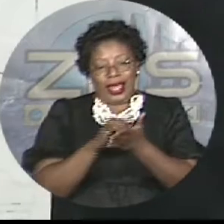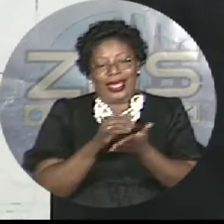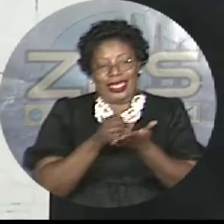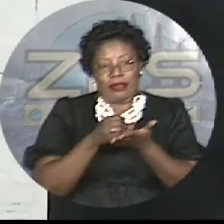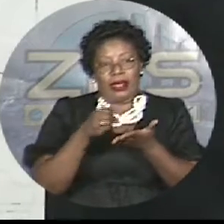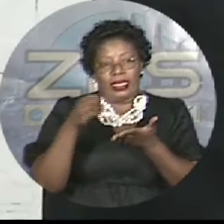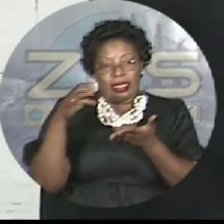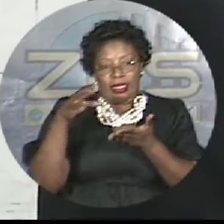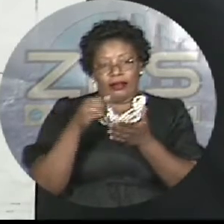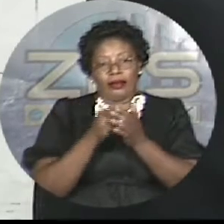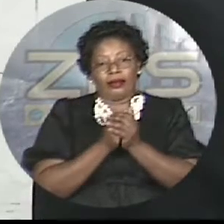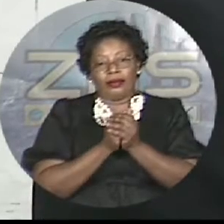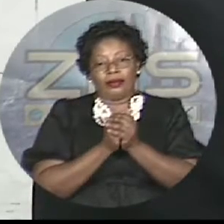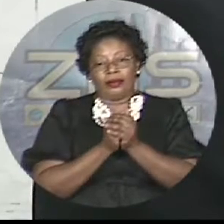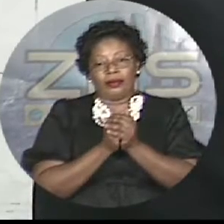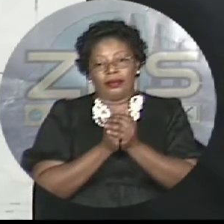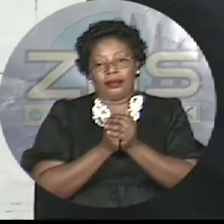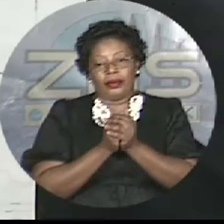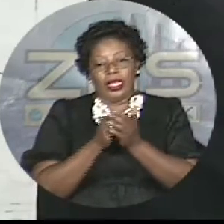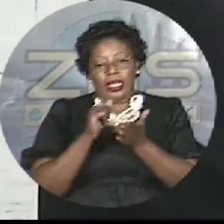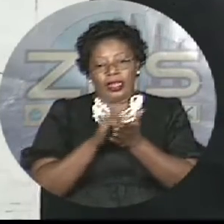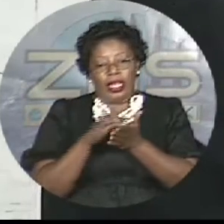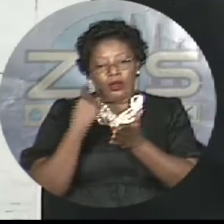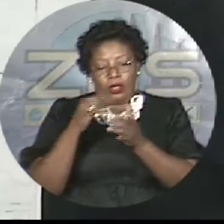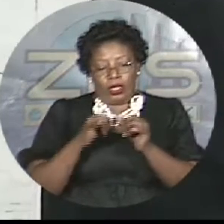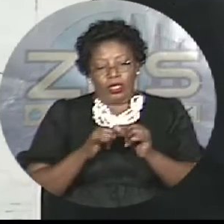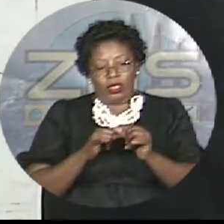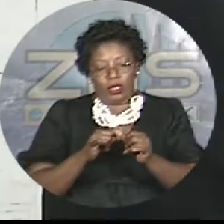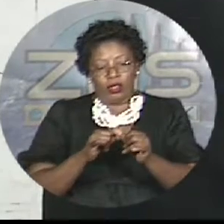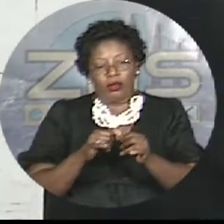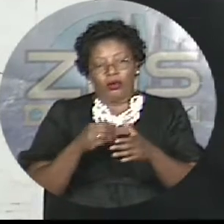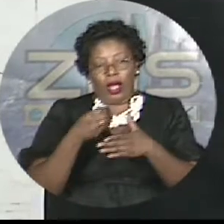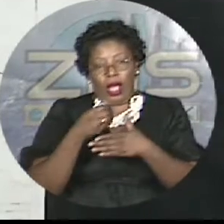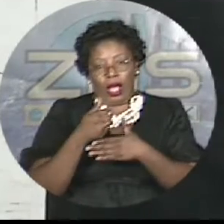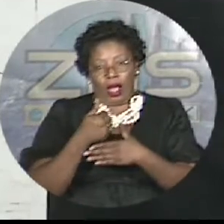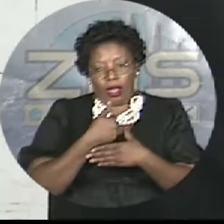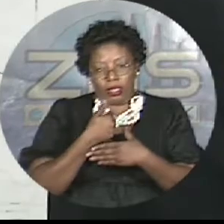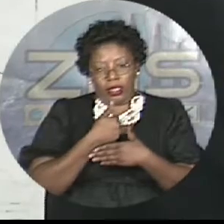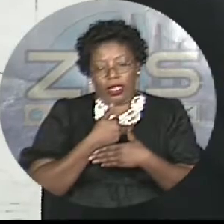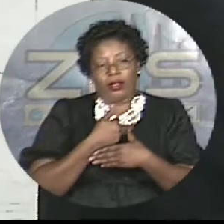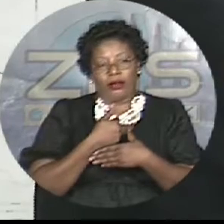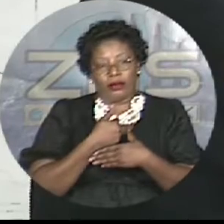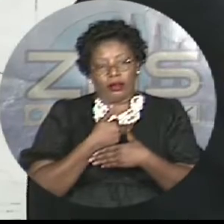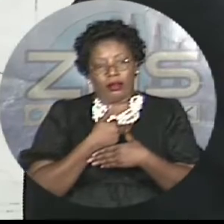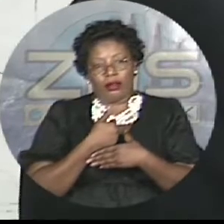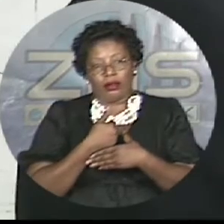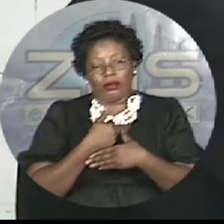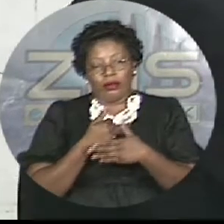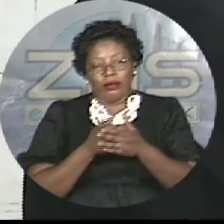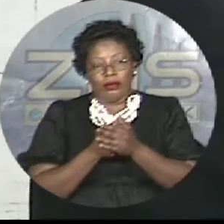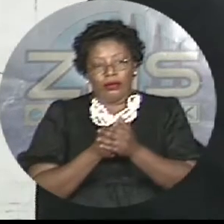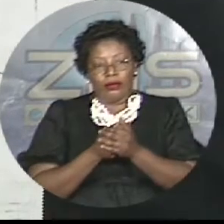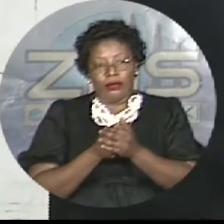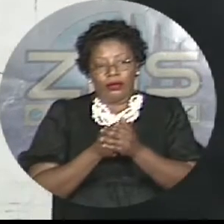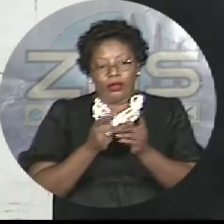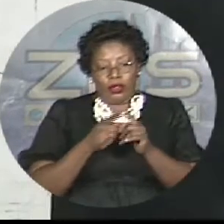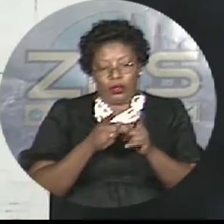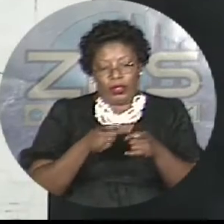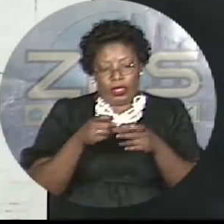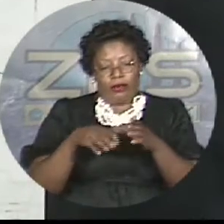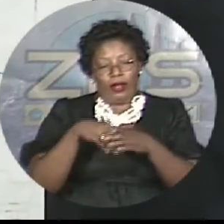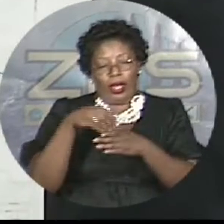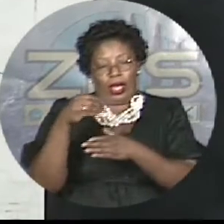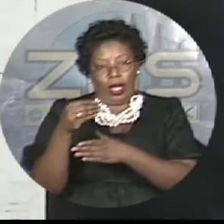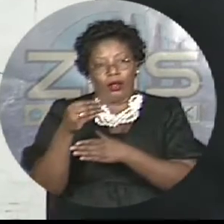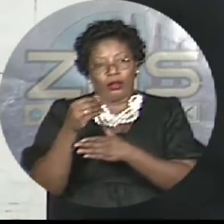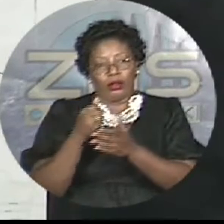expensive, that we continue ourselves to try to source to give out,